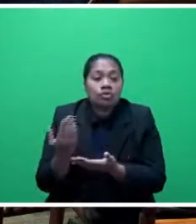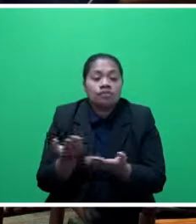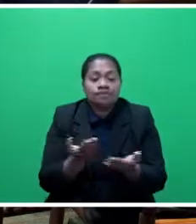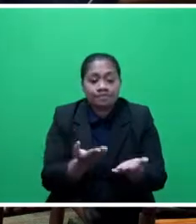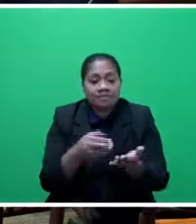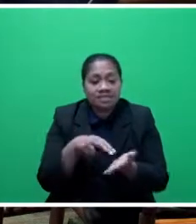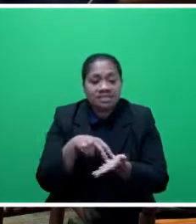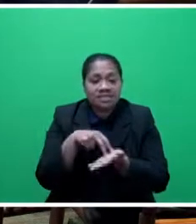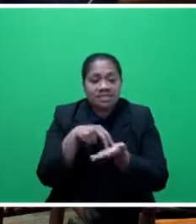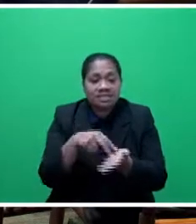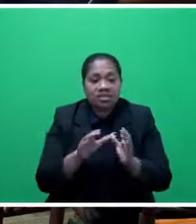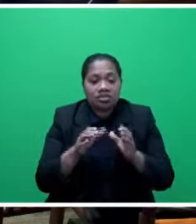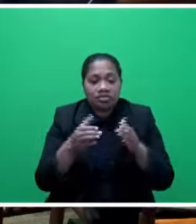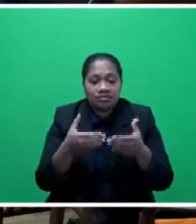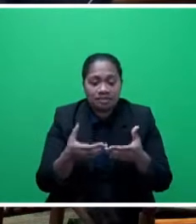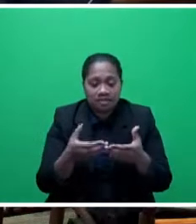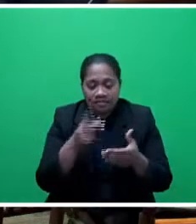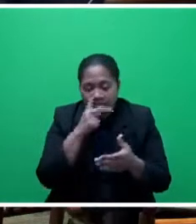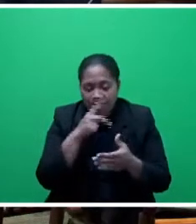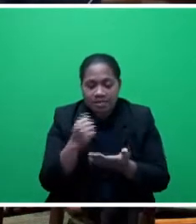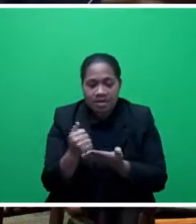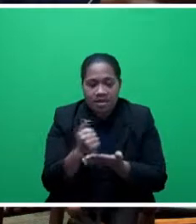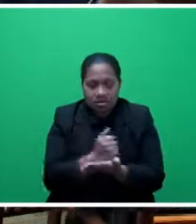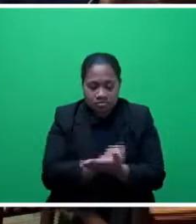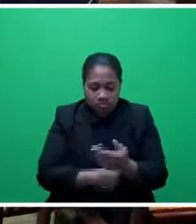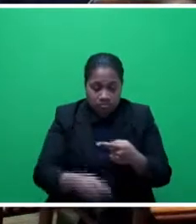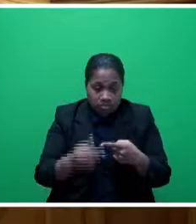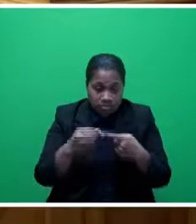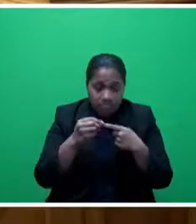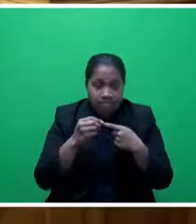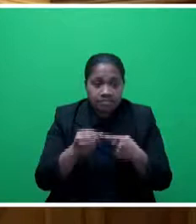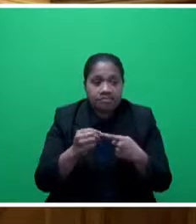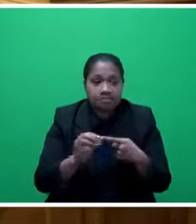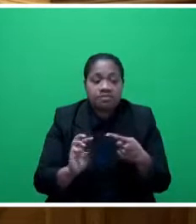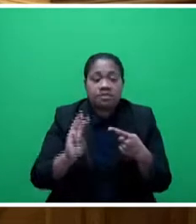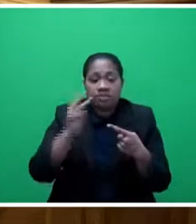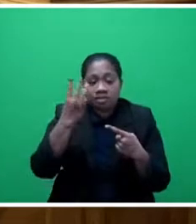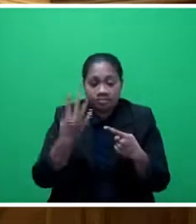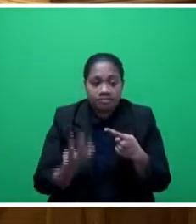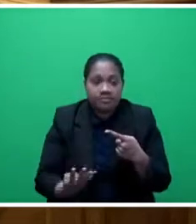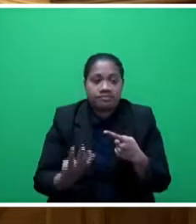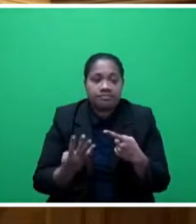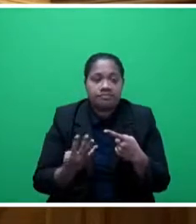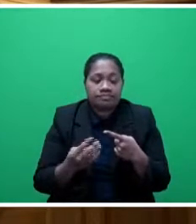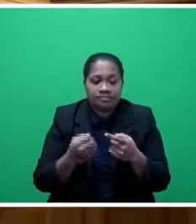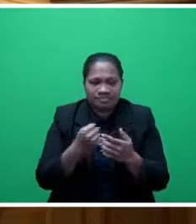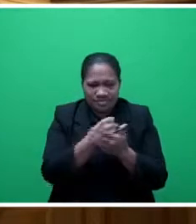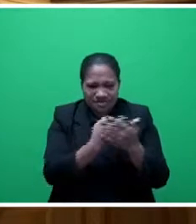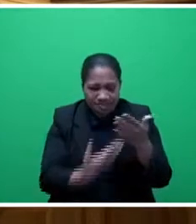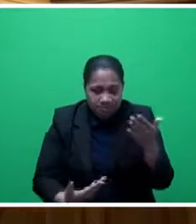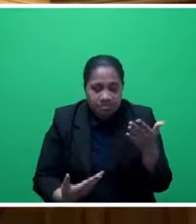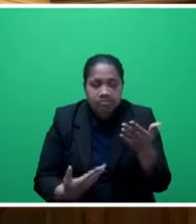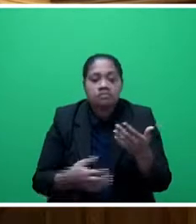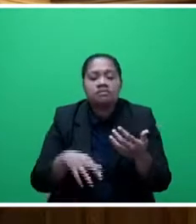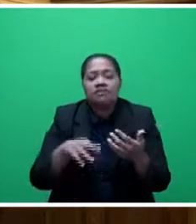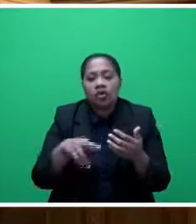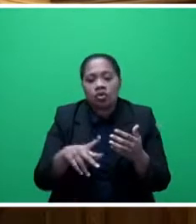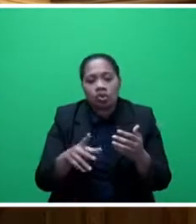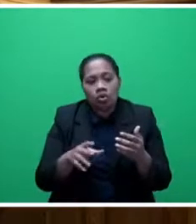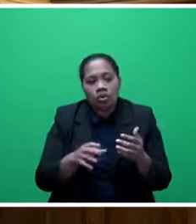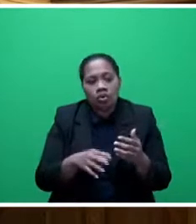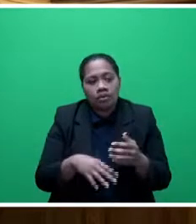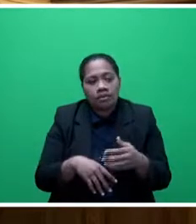Committee on Public Accounts. 1. Third quarter appropriation statement for the period